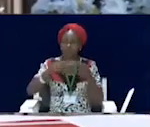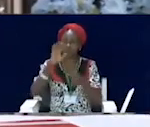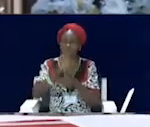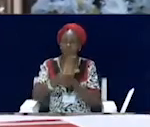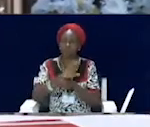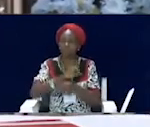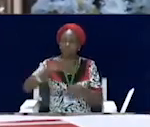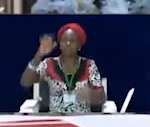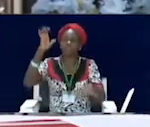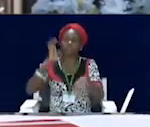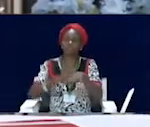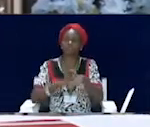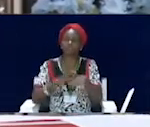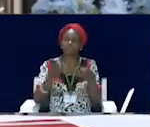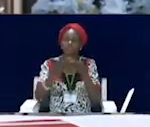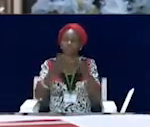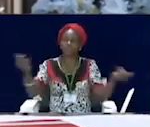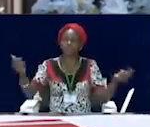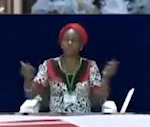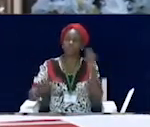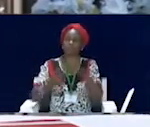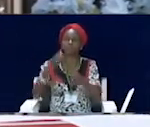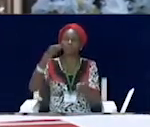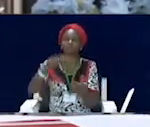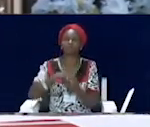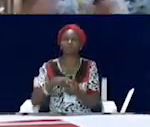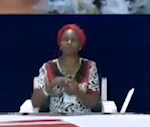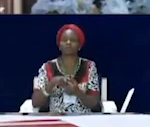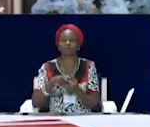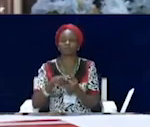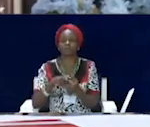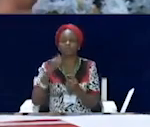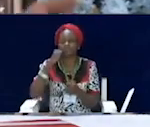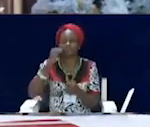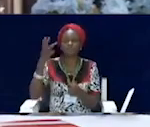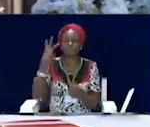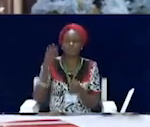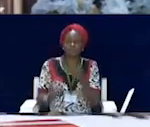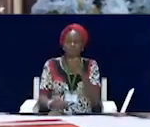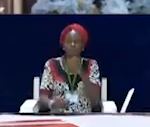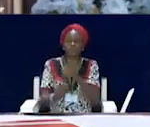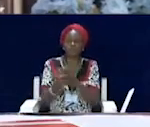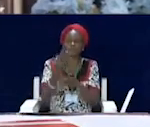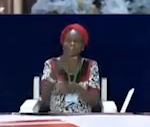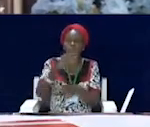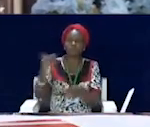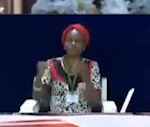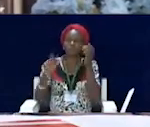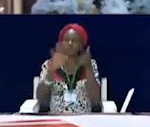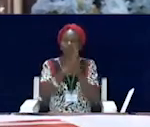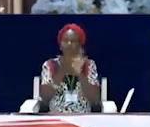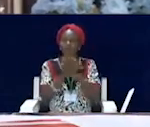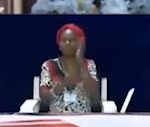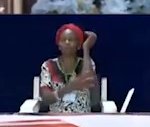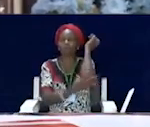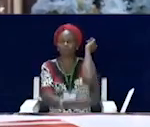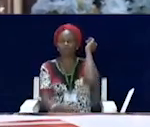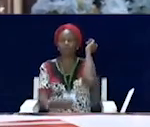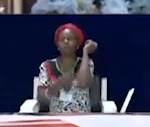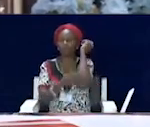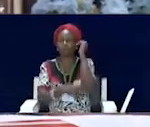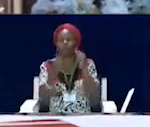A touch solved the problem. She was growing poorer by the